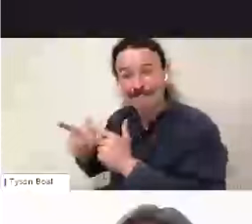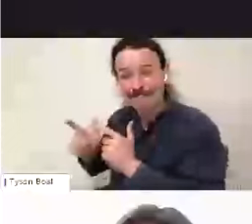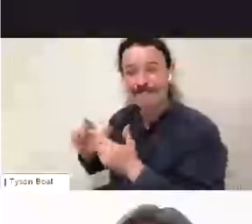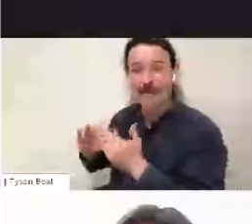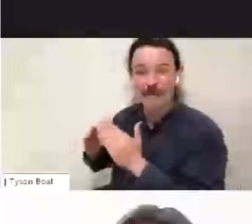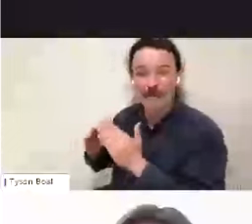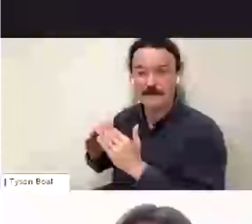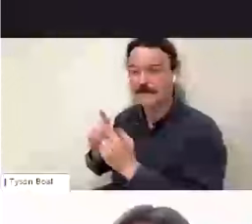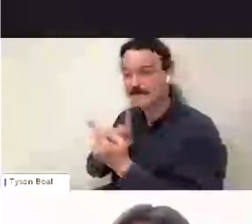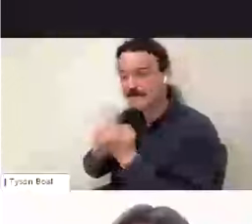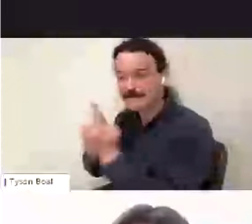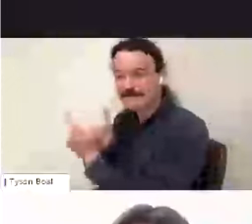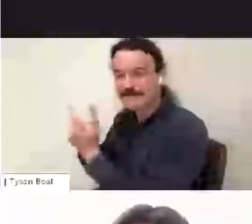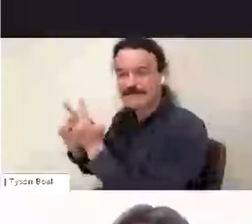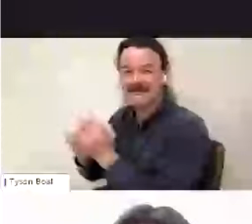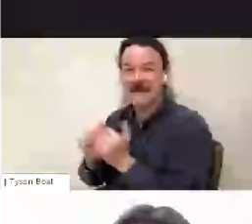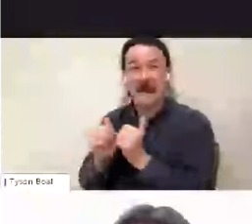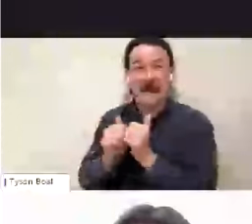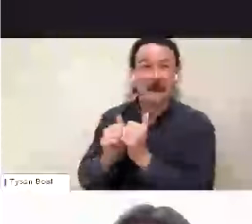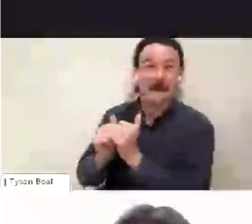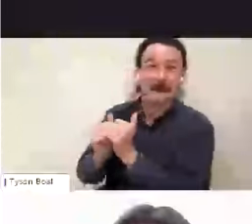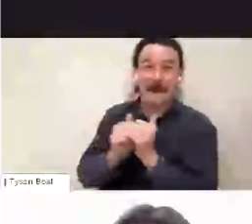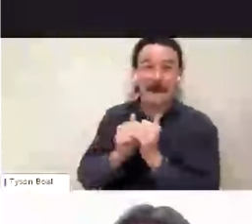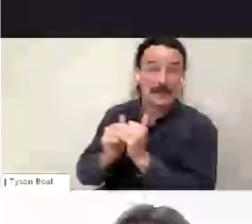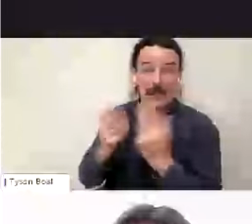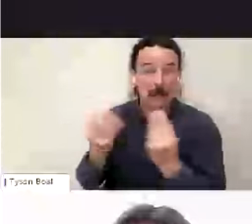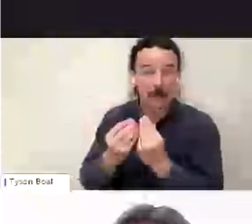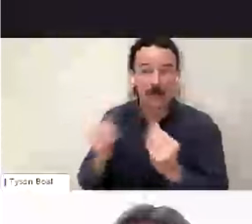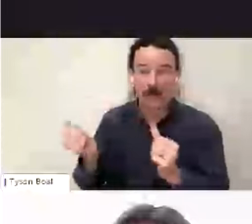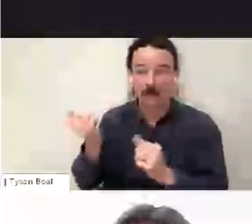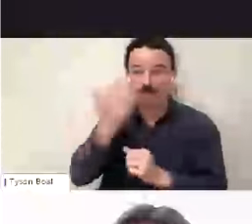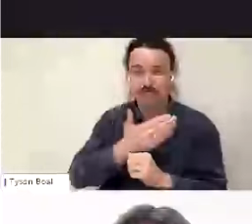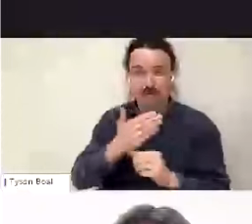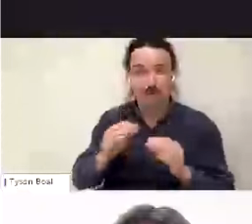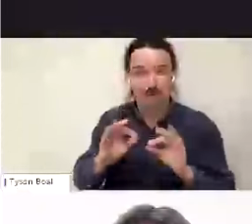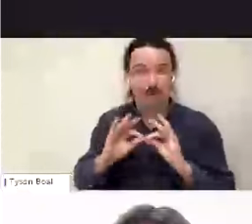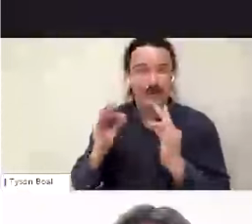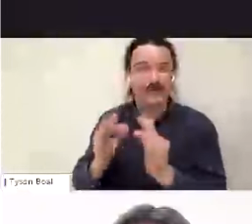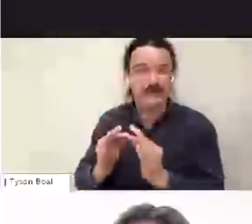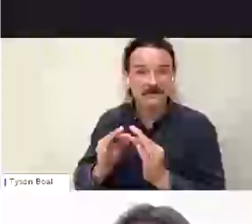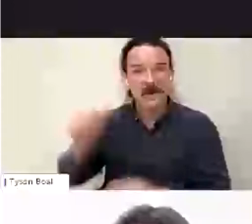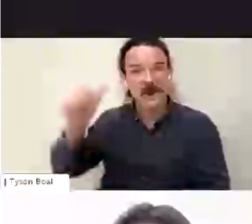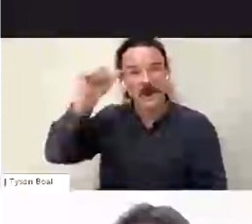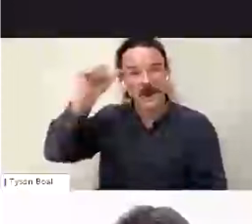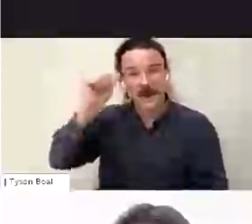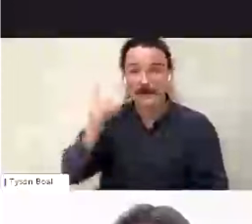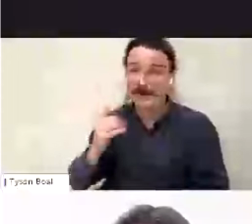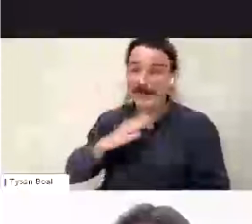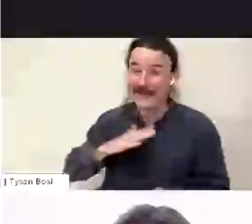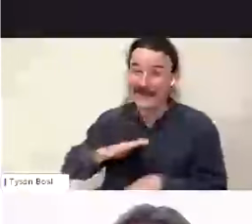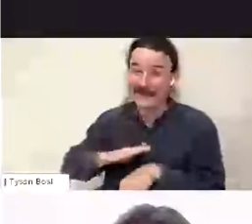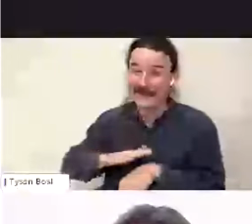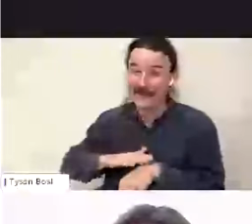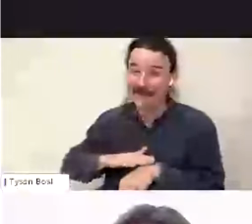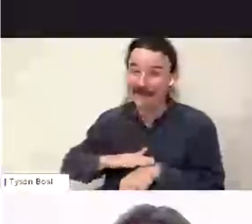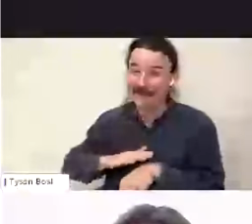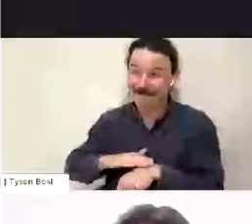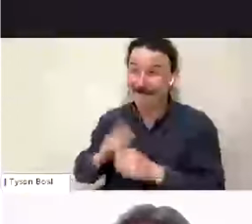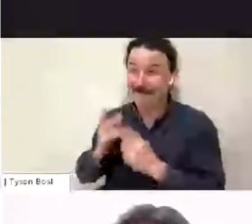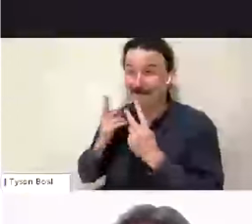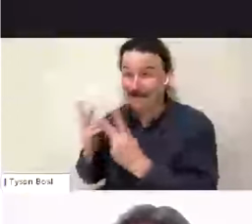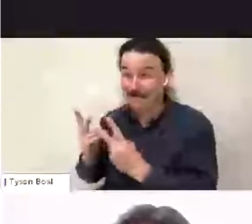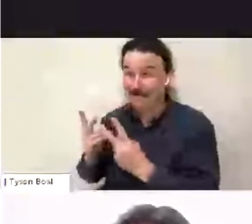with Aboriginal organisations, yeah. recognising it may take time and may take multiple visits is what